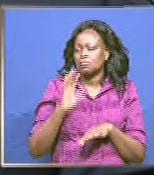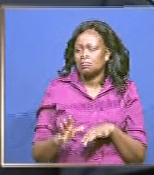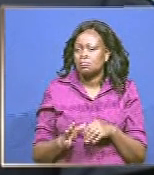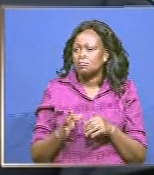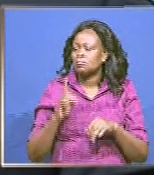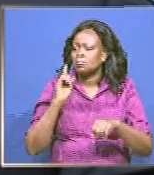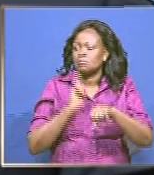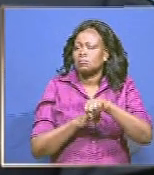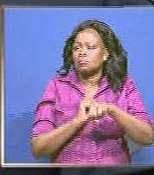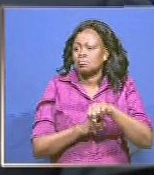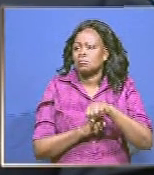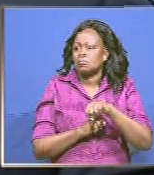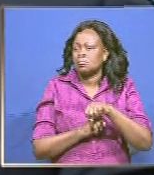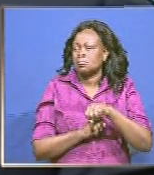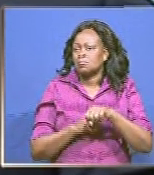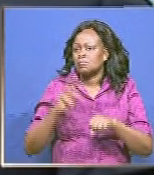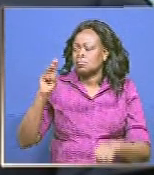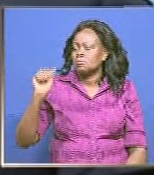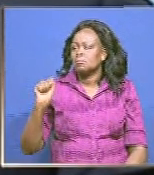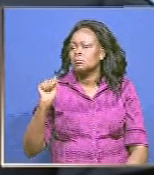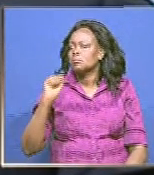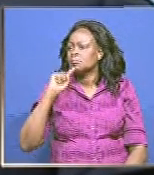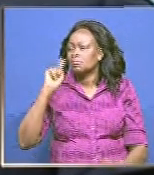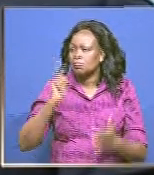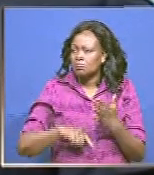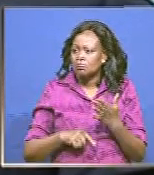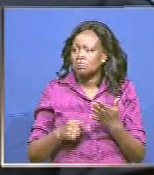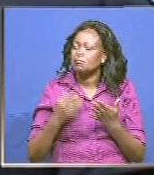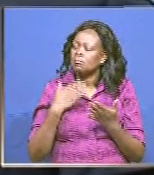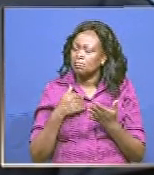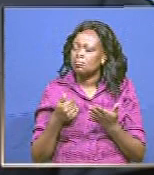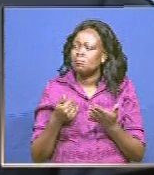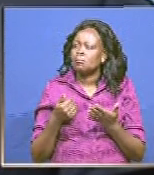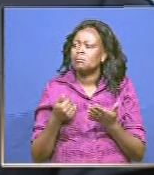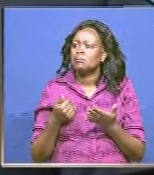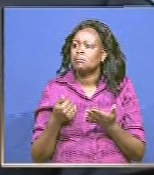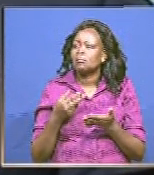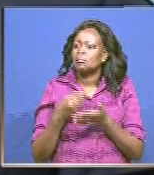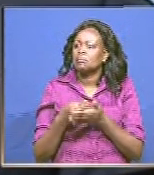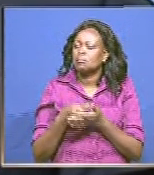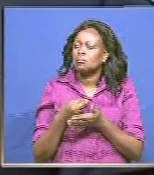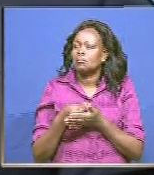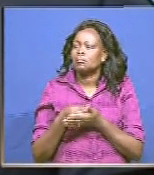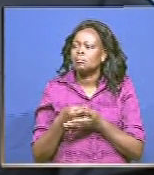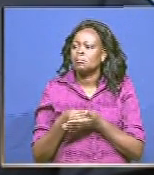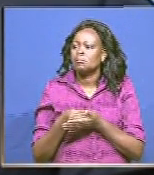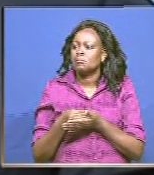when now MCAs again say, we want now money